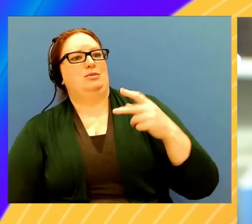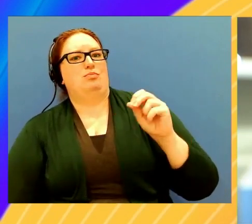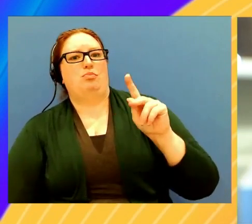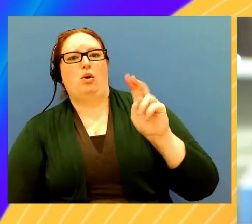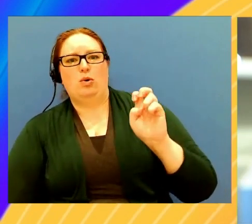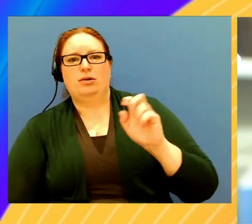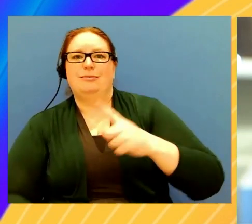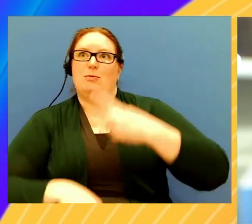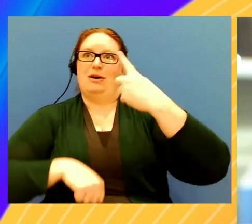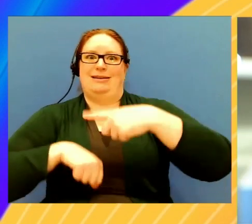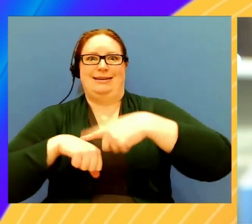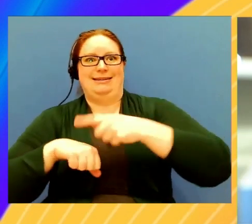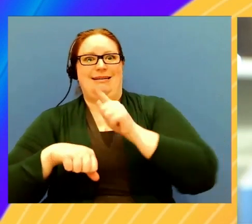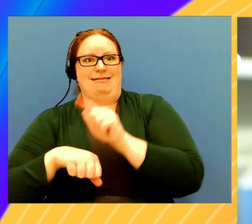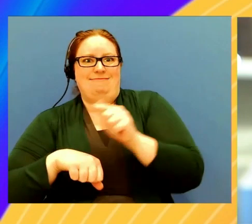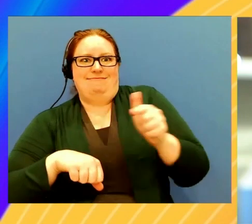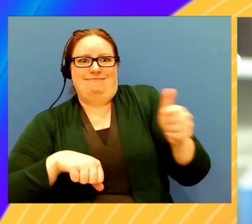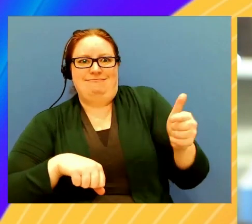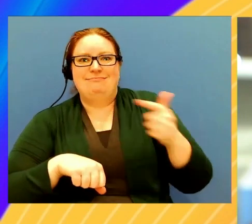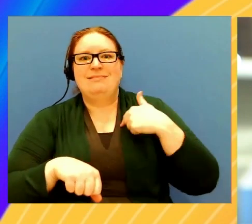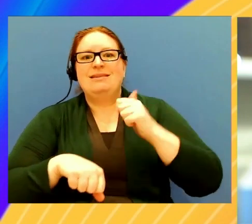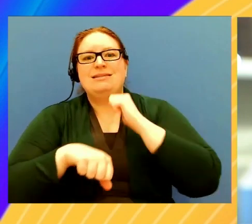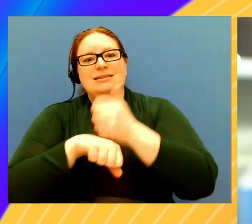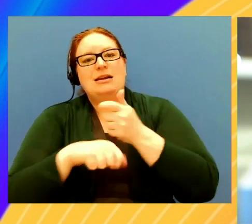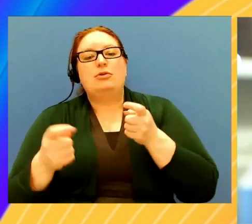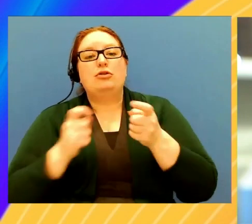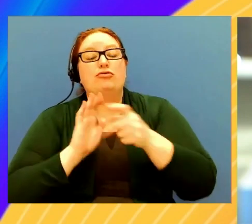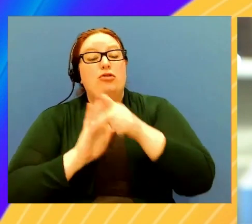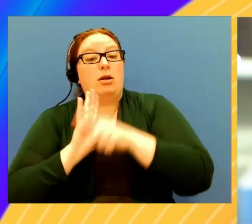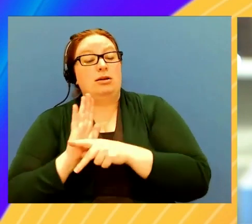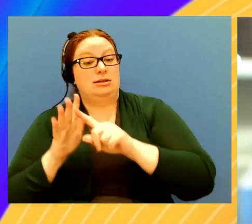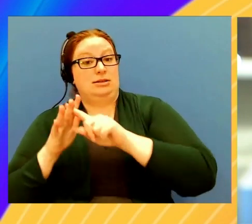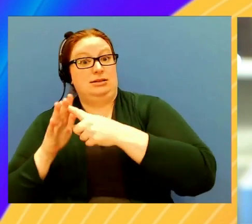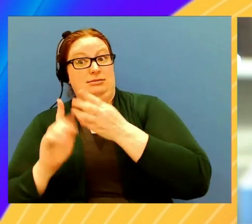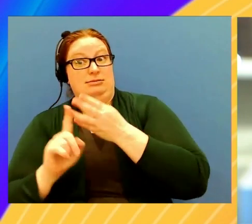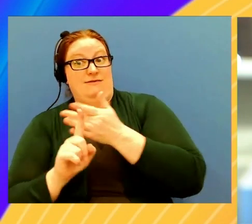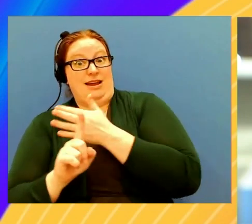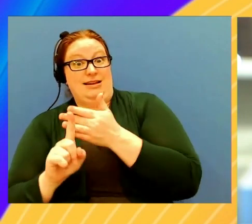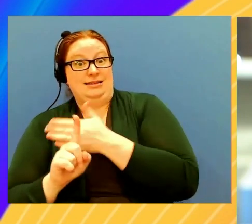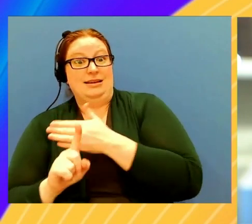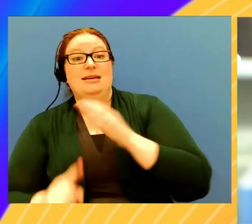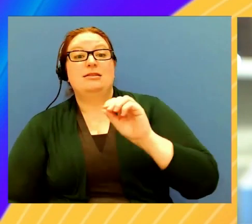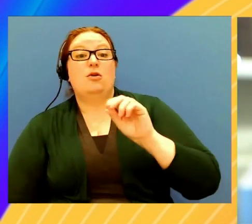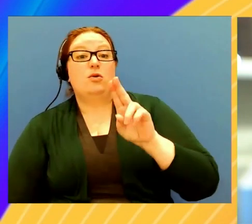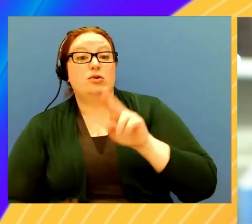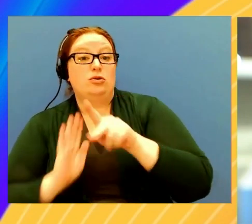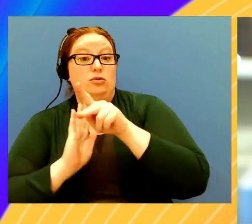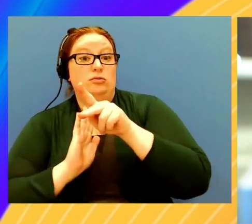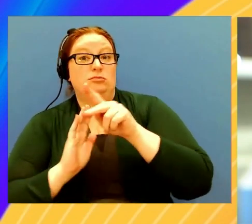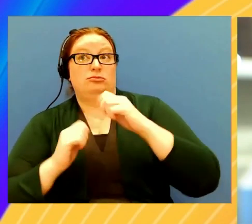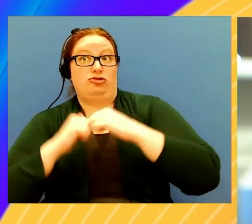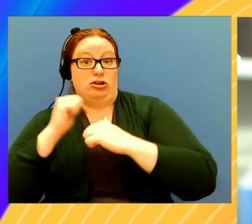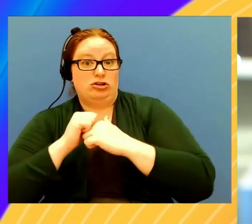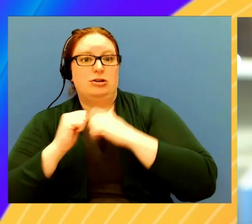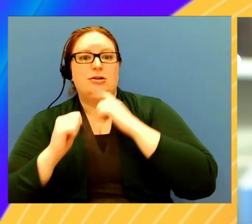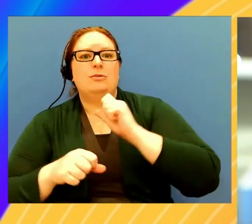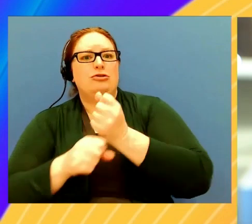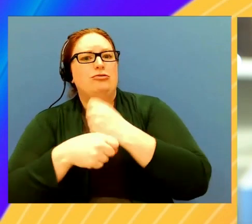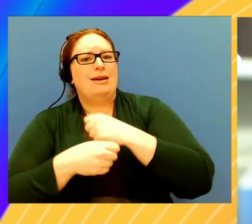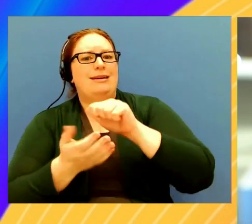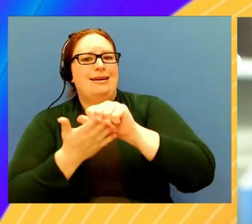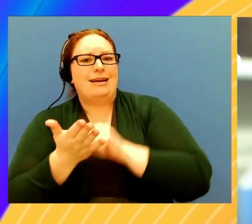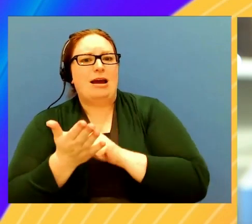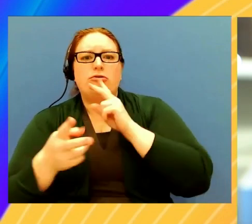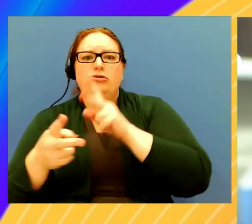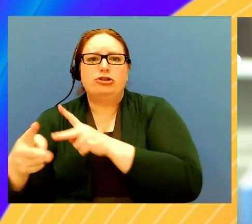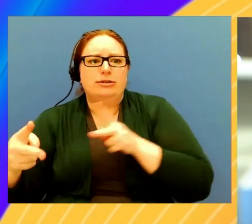these service control policies in advance and your OU structure within your organization so that when you create an account, you slot it into the right place and